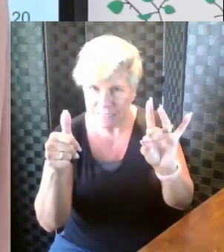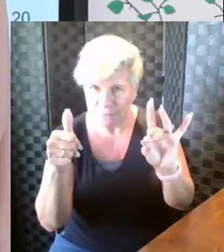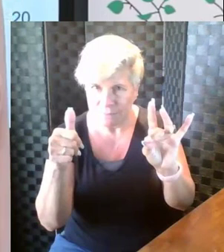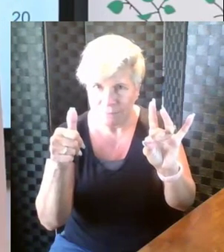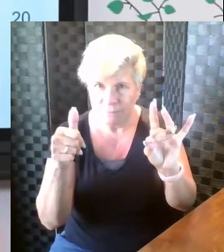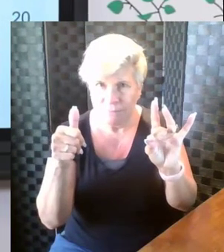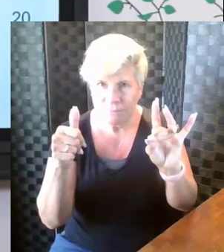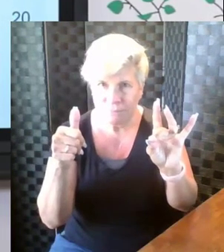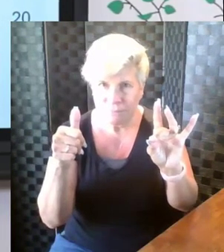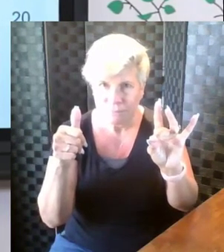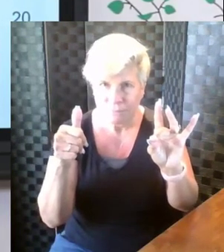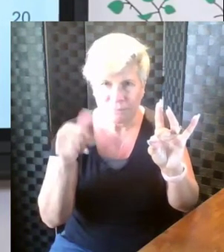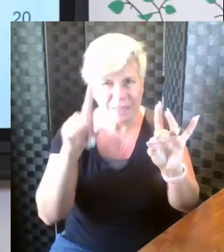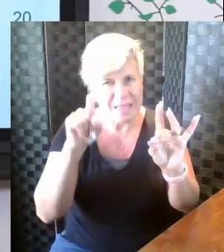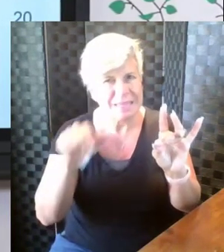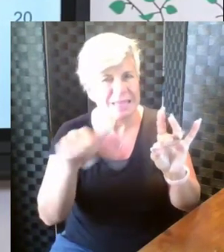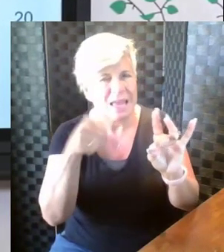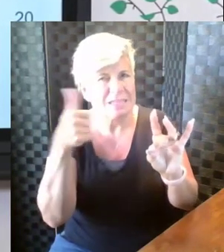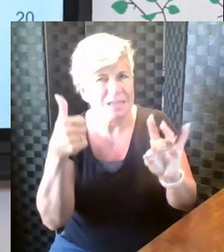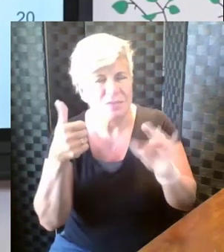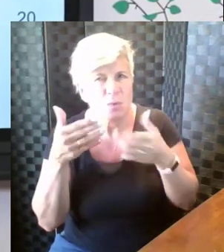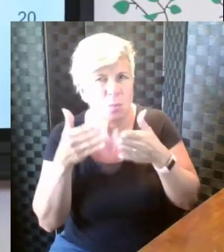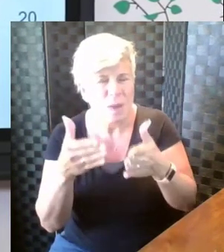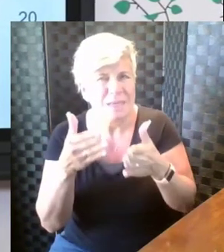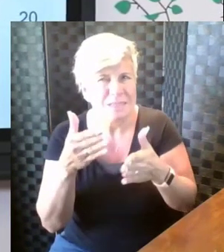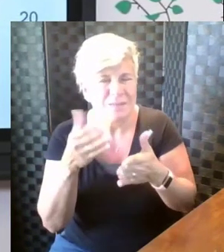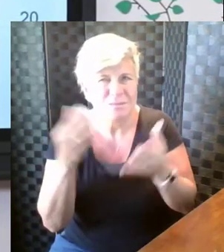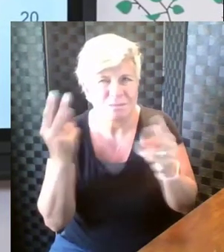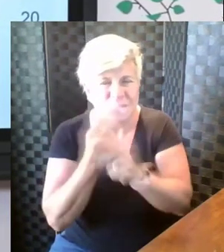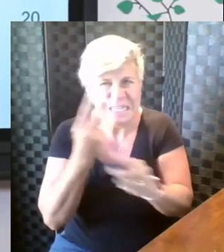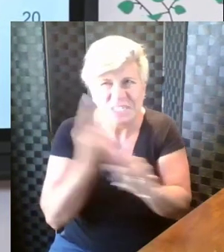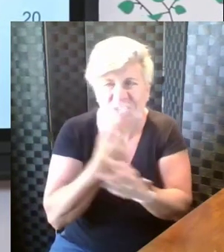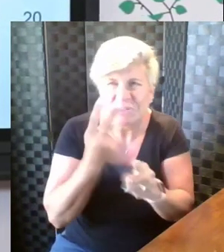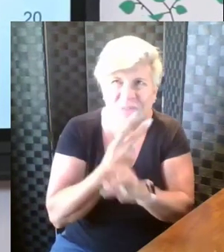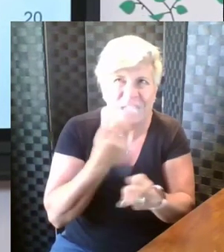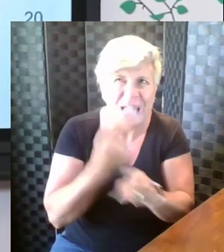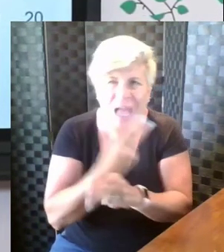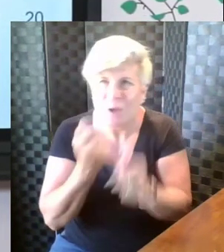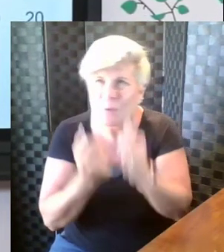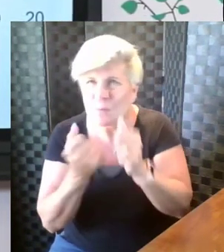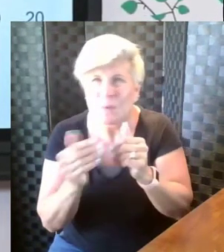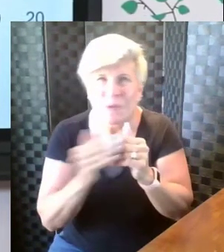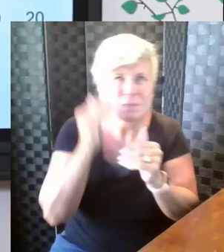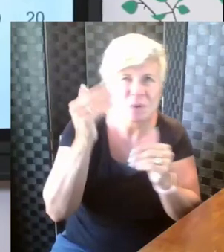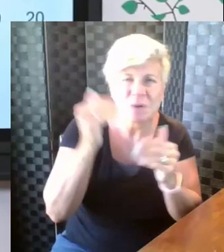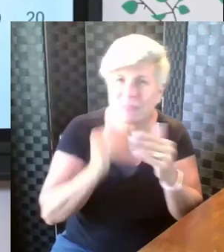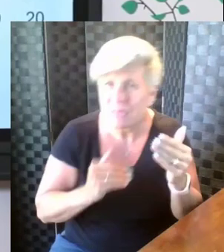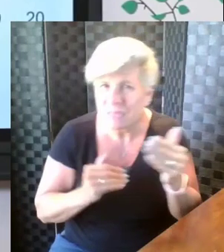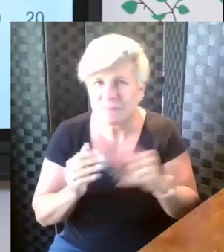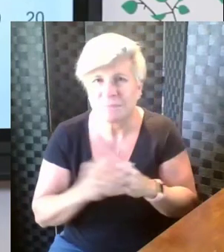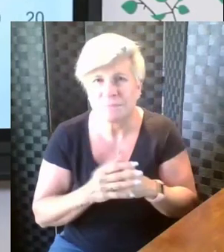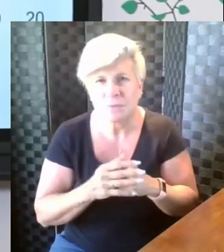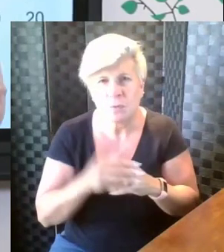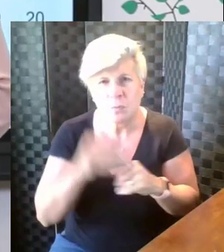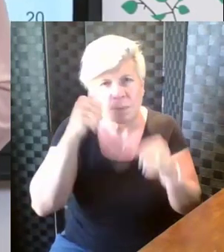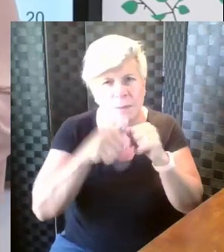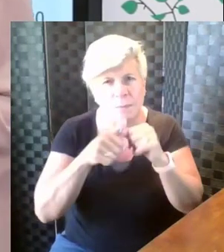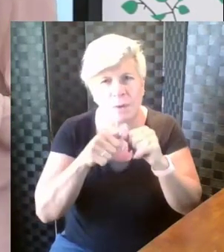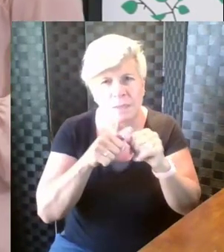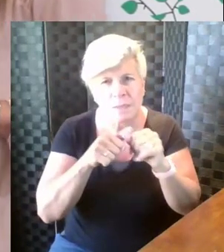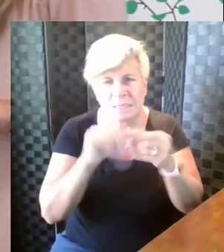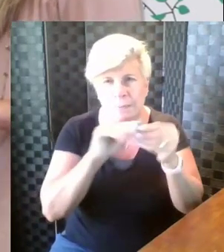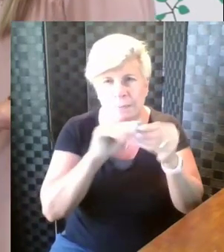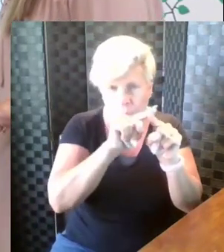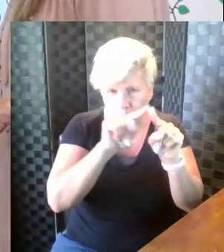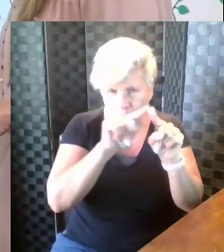10, I need another strategy because I told you I'm very visual. I need my eyes to give me some little tricks. To remember that as my